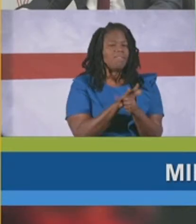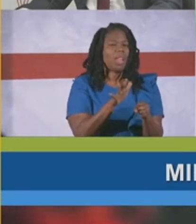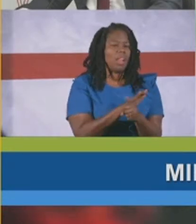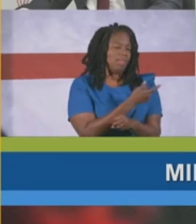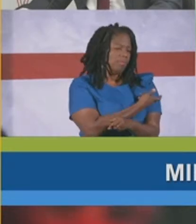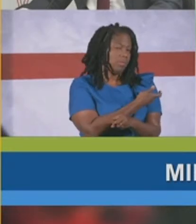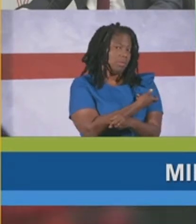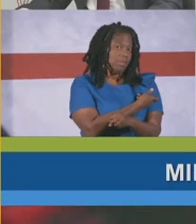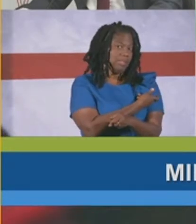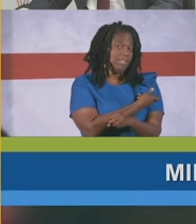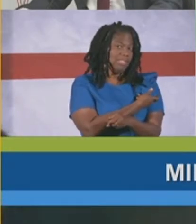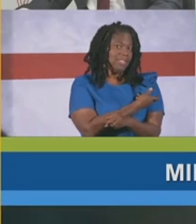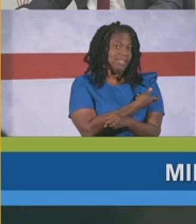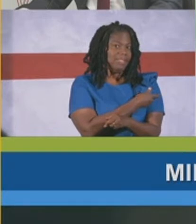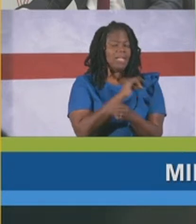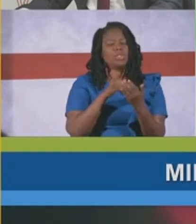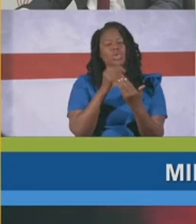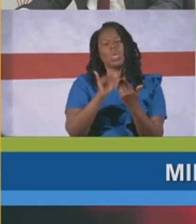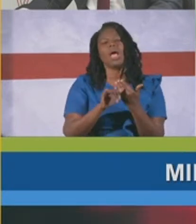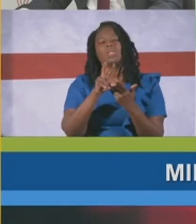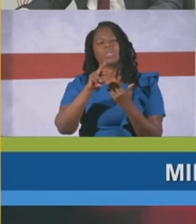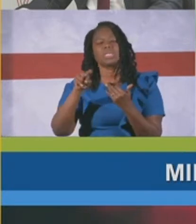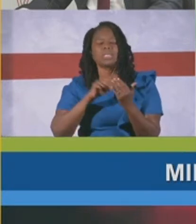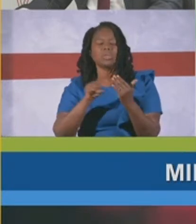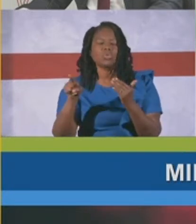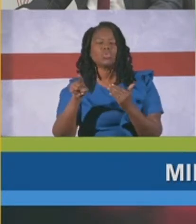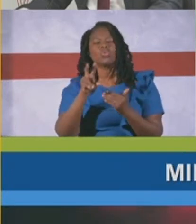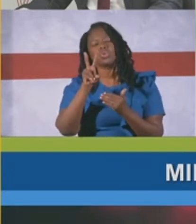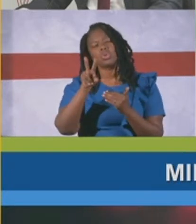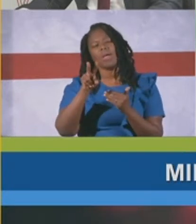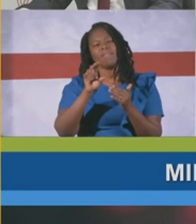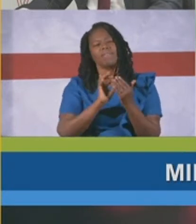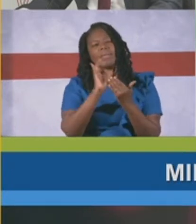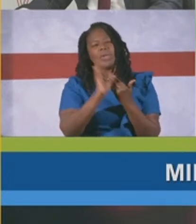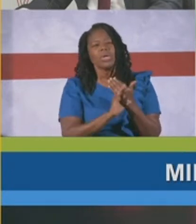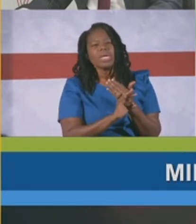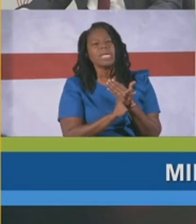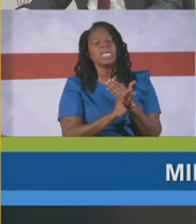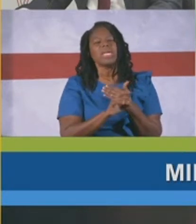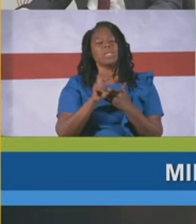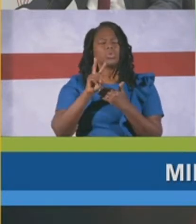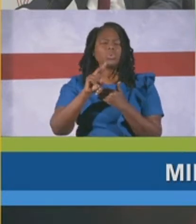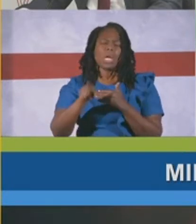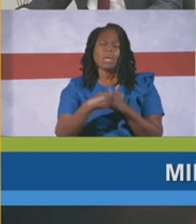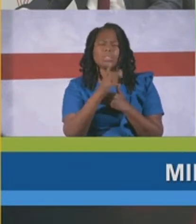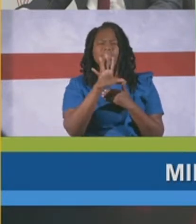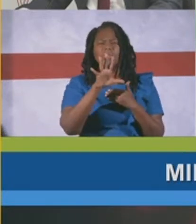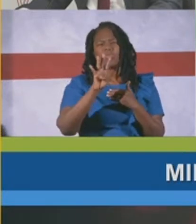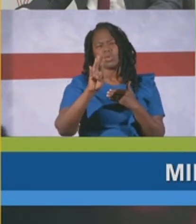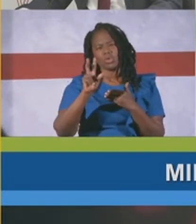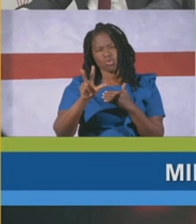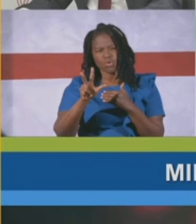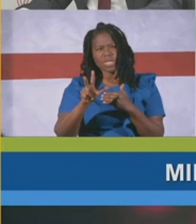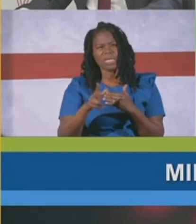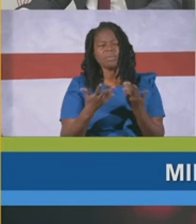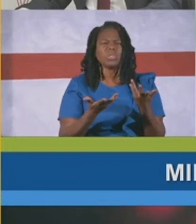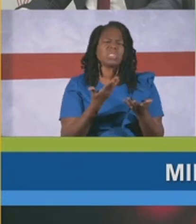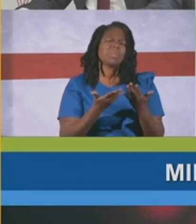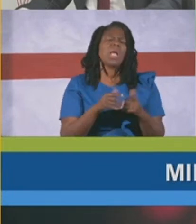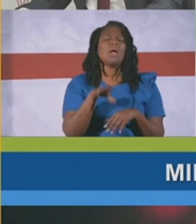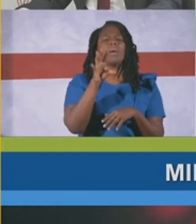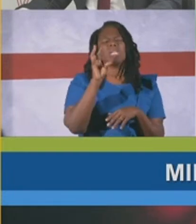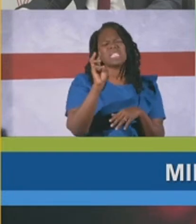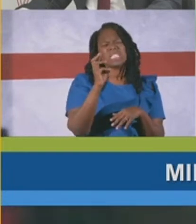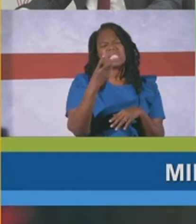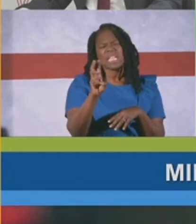vaccinated from July 22nd to 2nd of February, we have 2,543. which accounts for